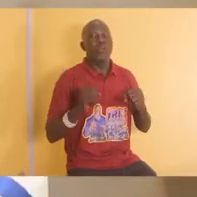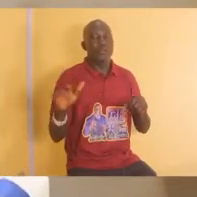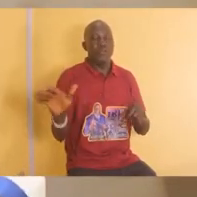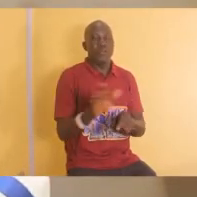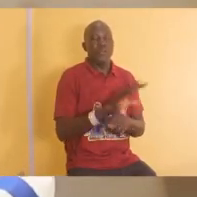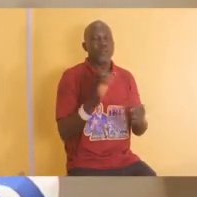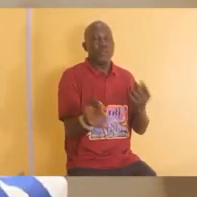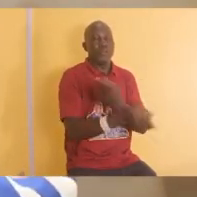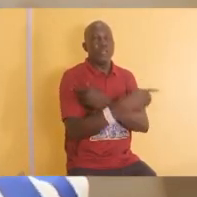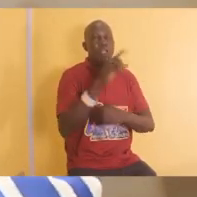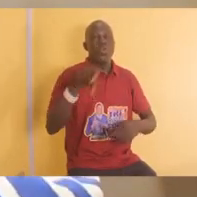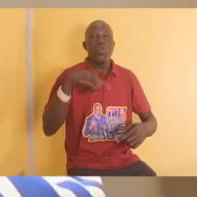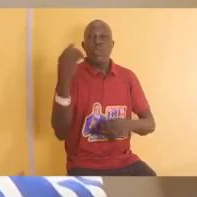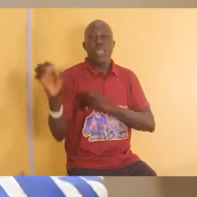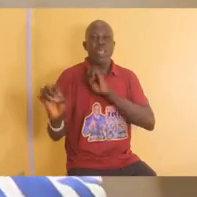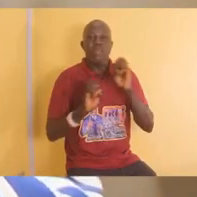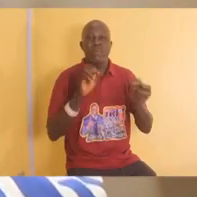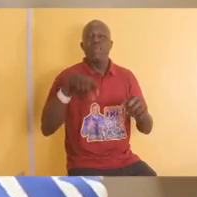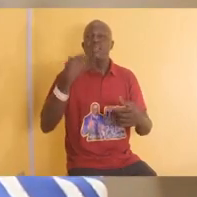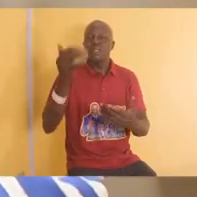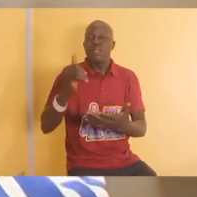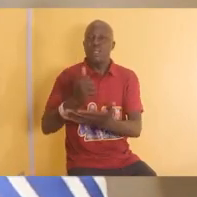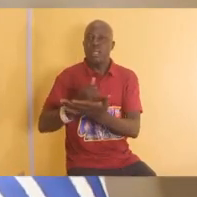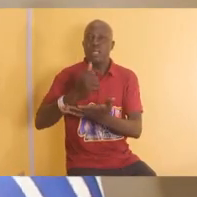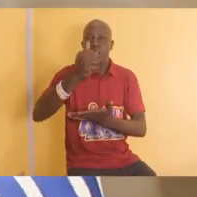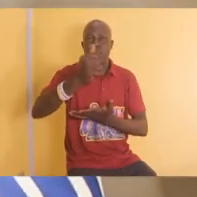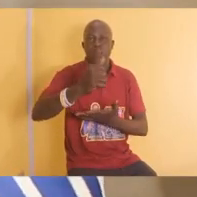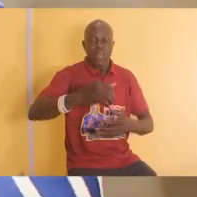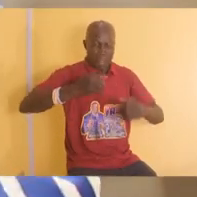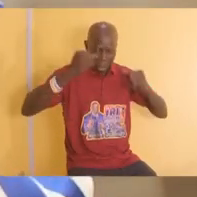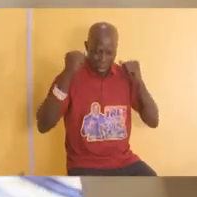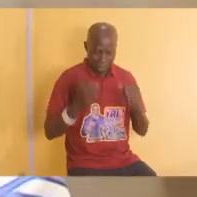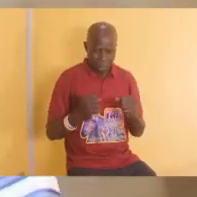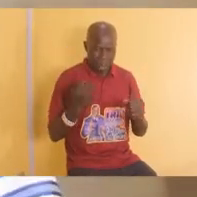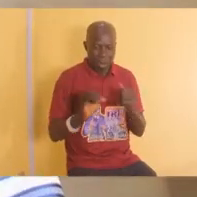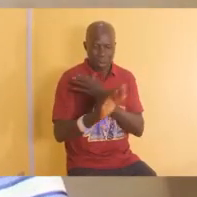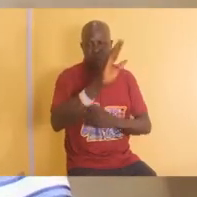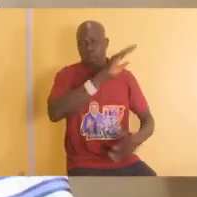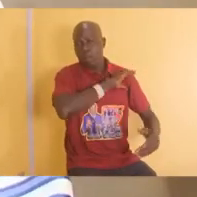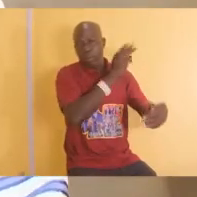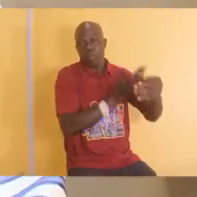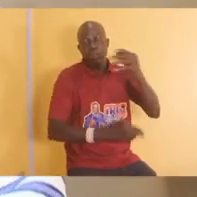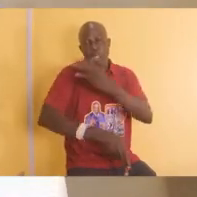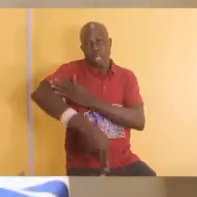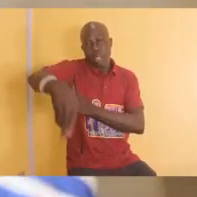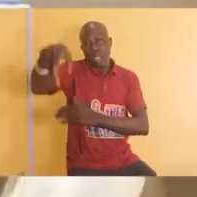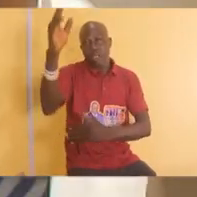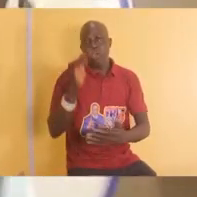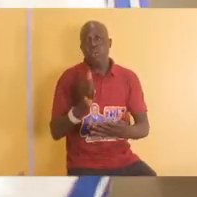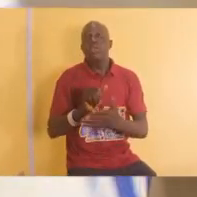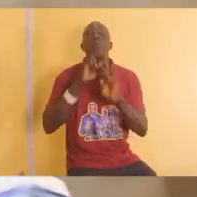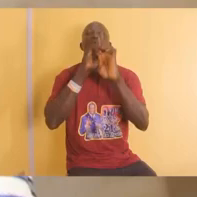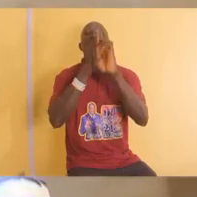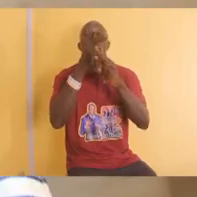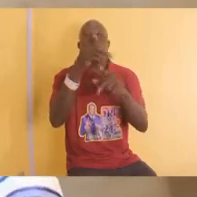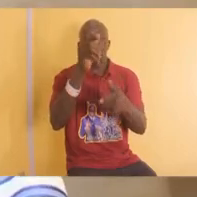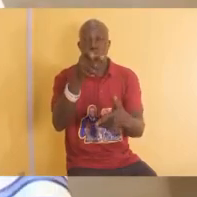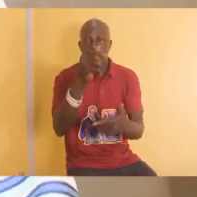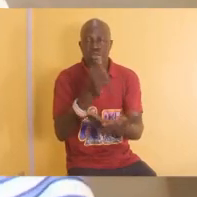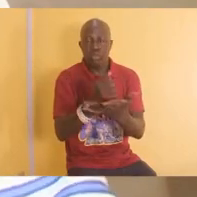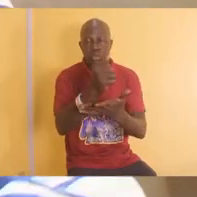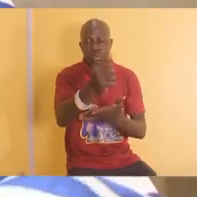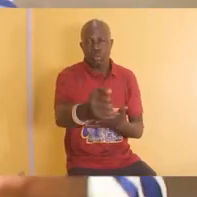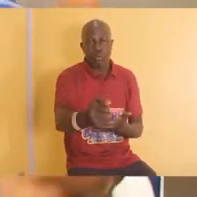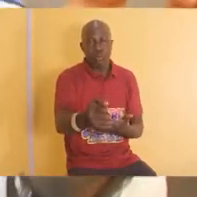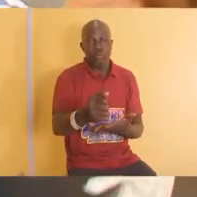day. Whosoever that can say amen. The power of the Most High God. Oya ko amen.